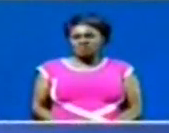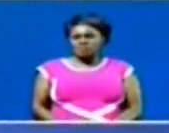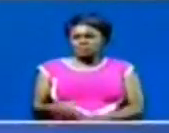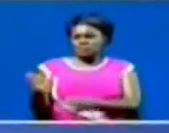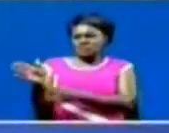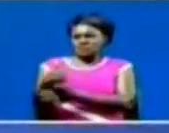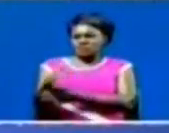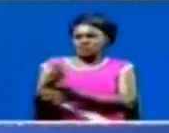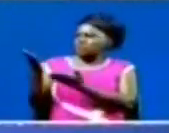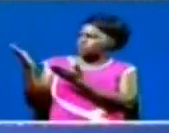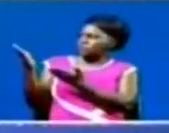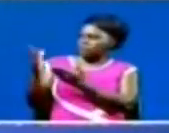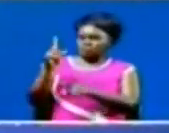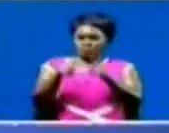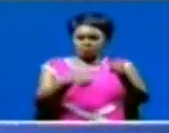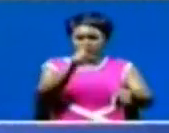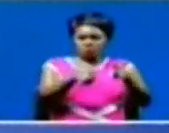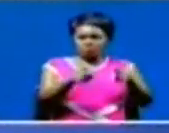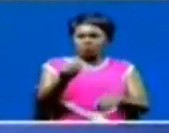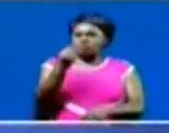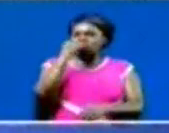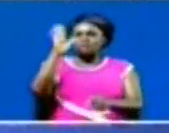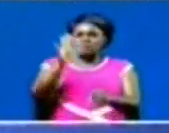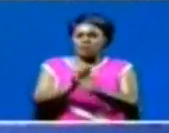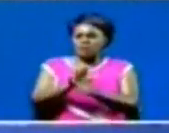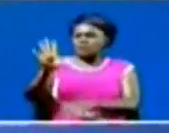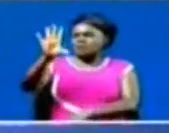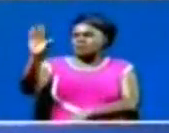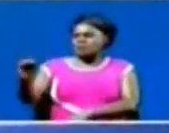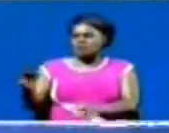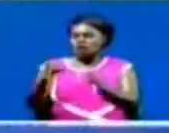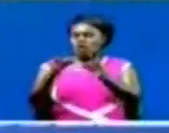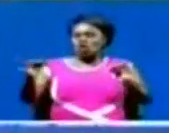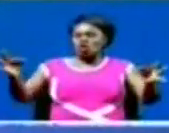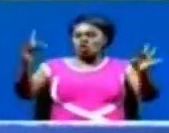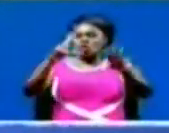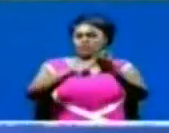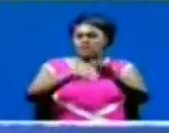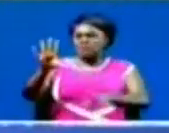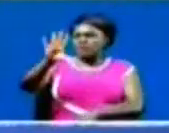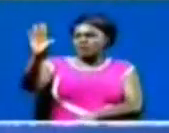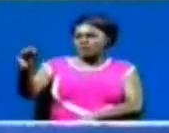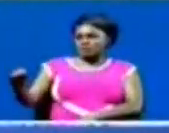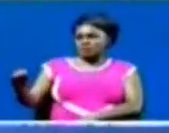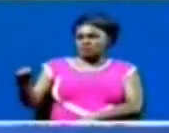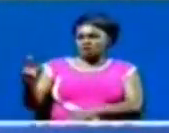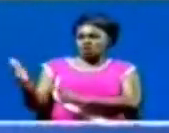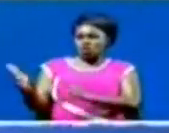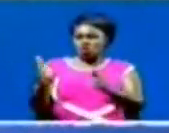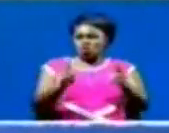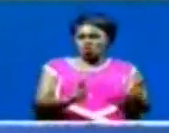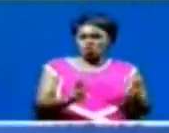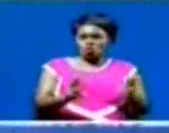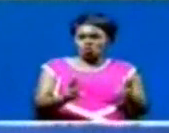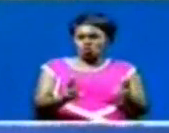Tilapia is a fish variety that is widely consumed in Africa. For a long time, Africans relied on natural